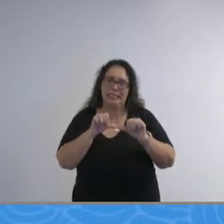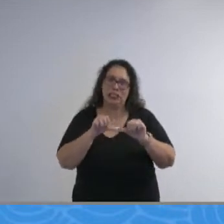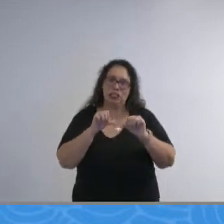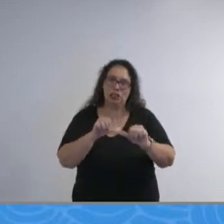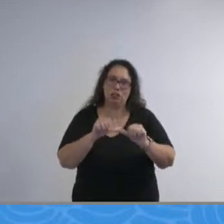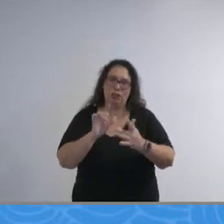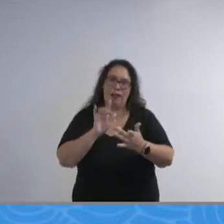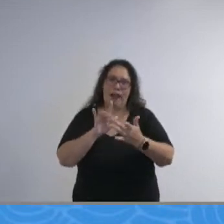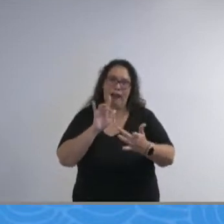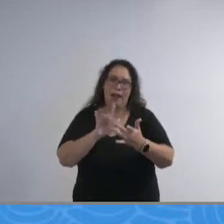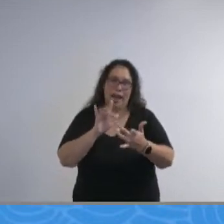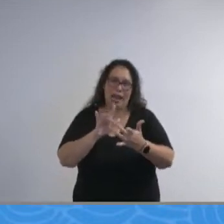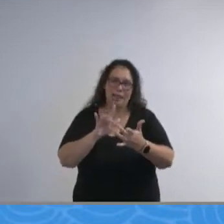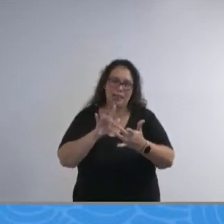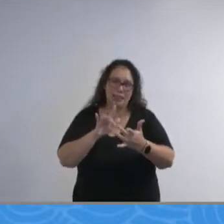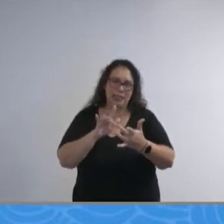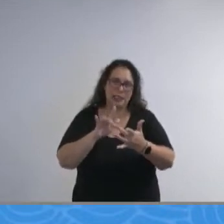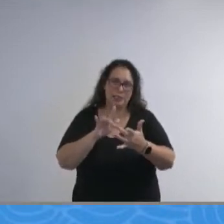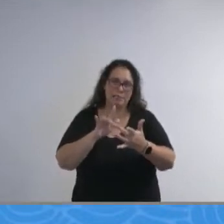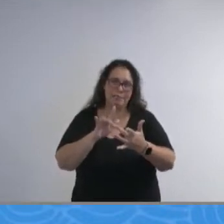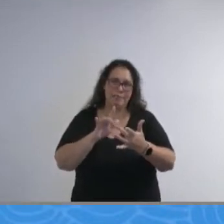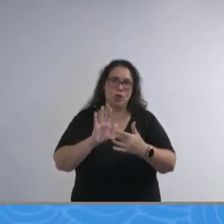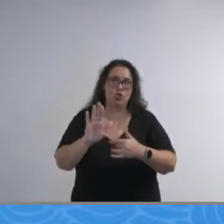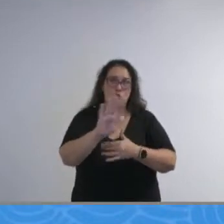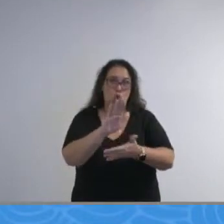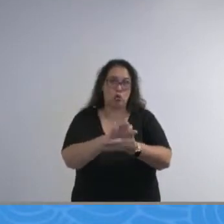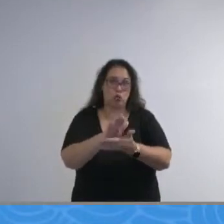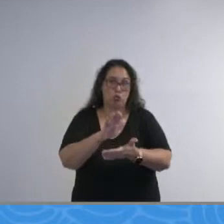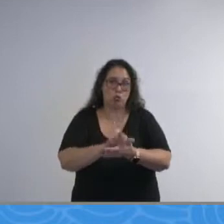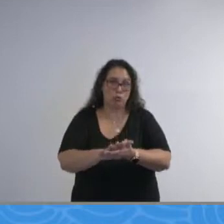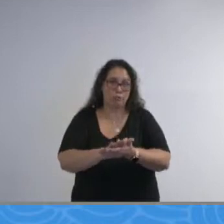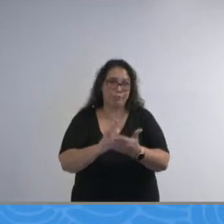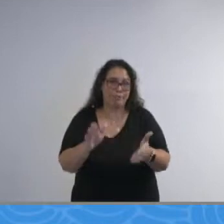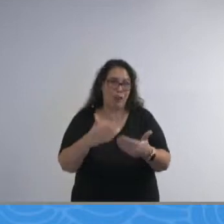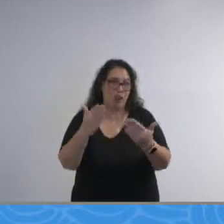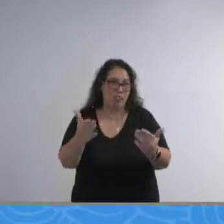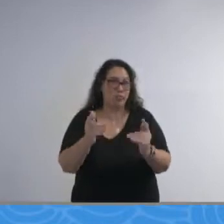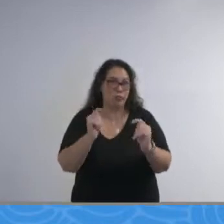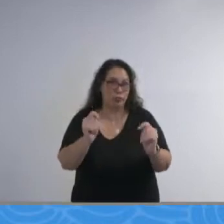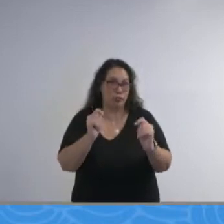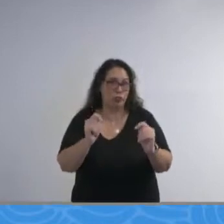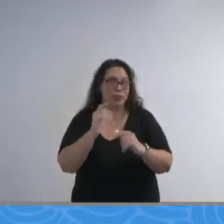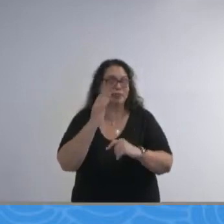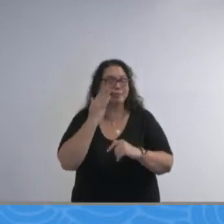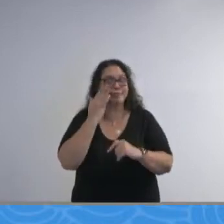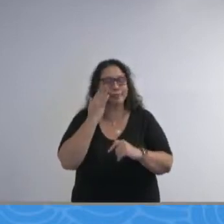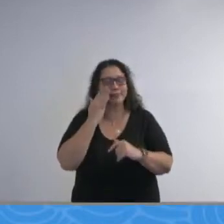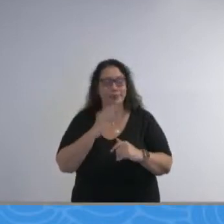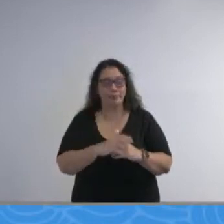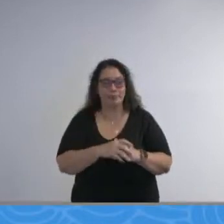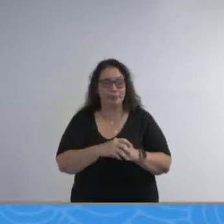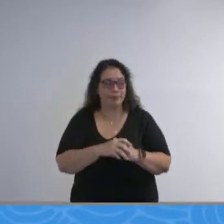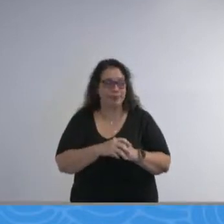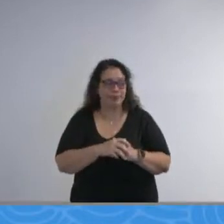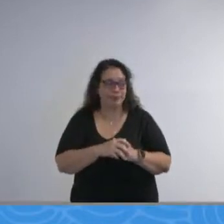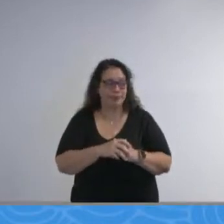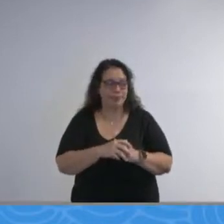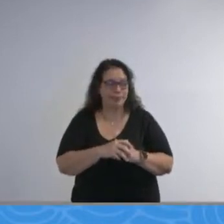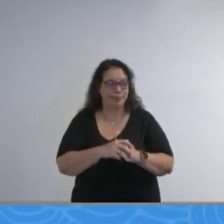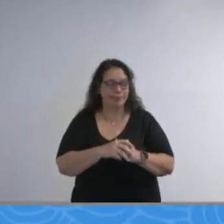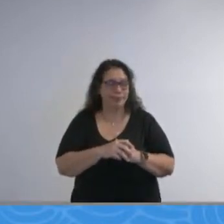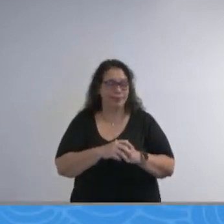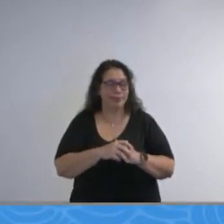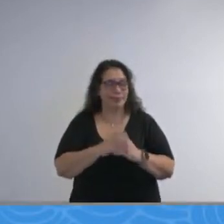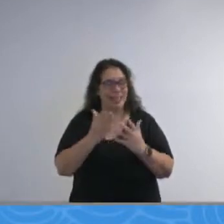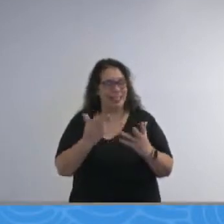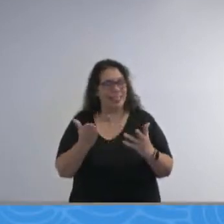in contact with your school sites around what's being offered at the school as well. So things